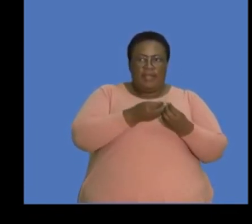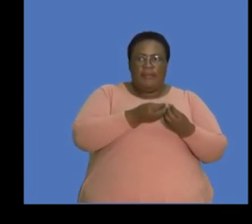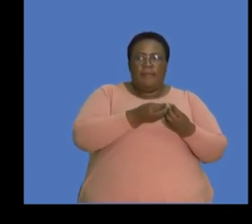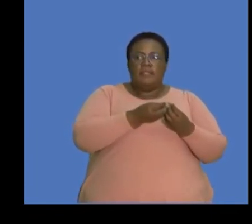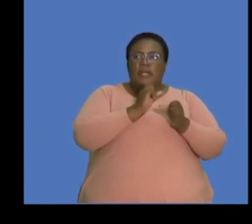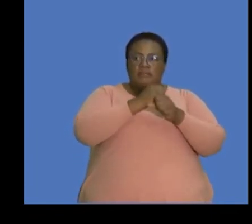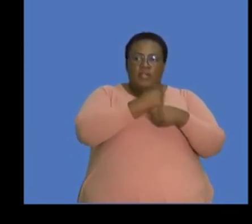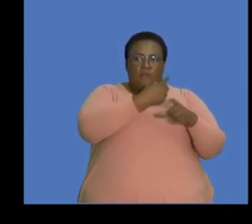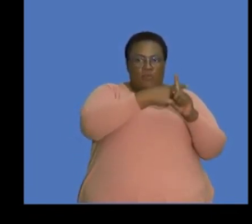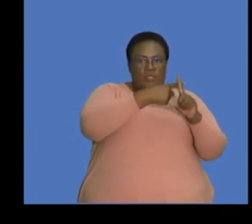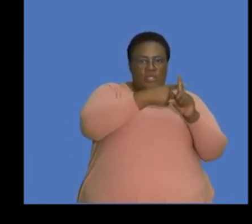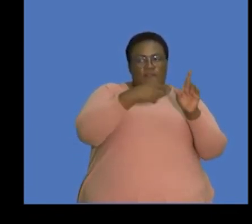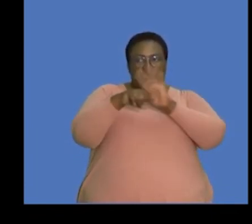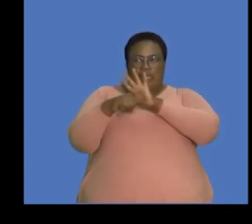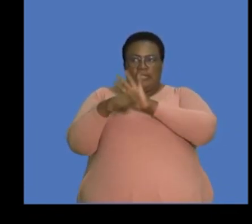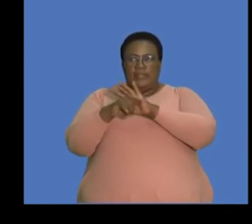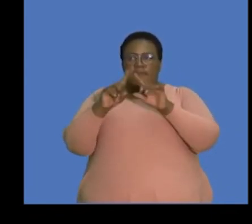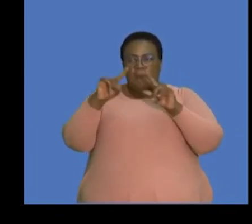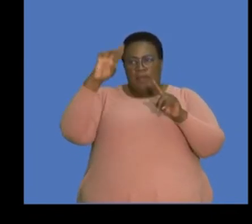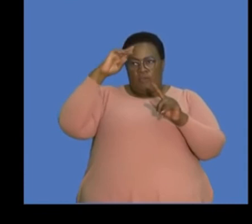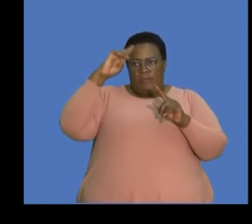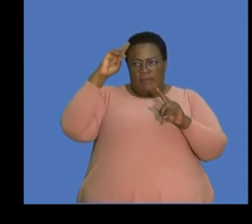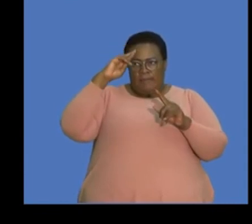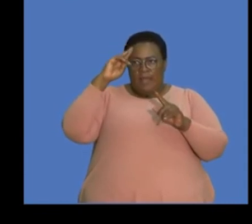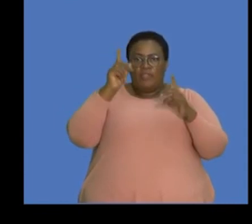of positive and negative subatomic particles,